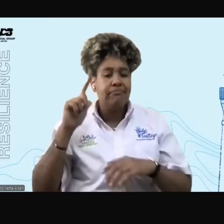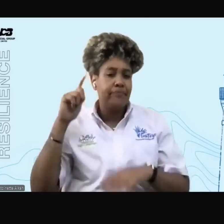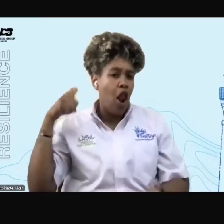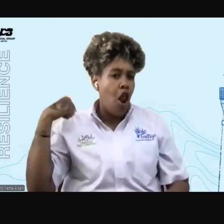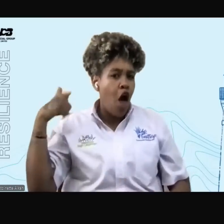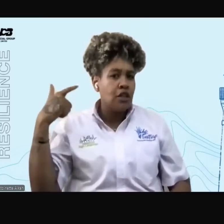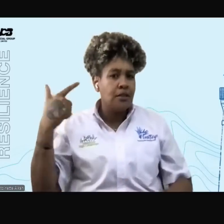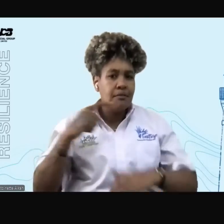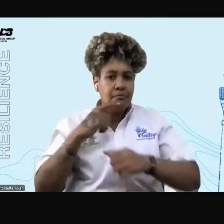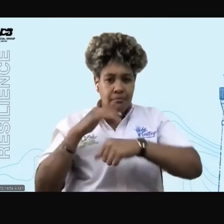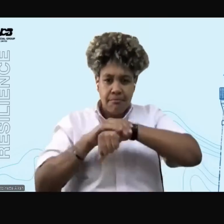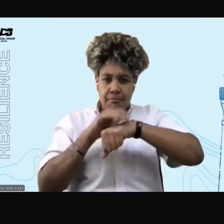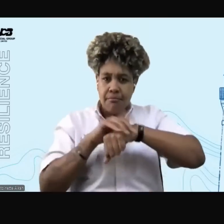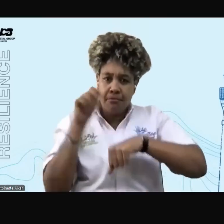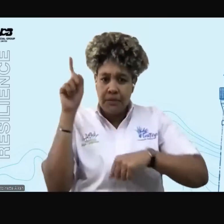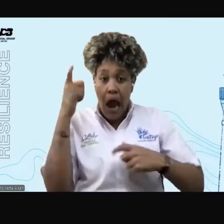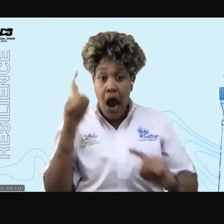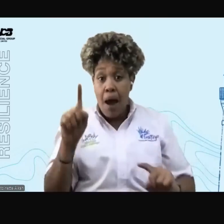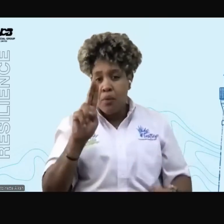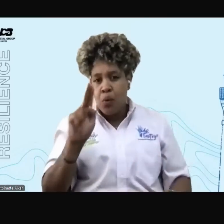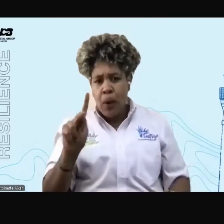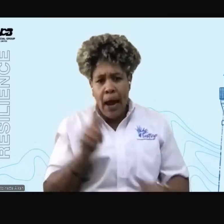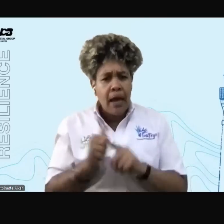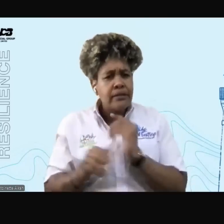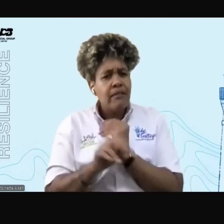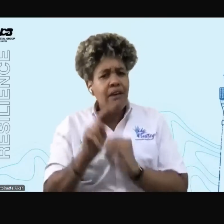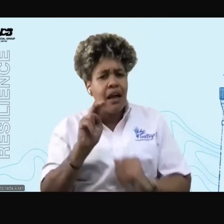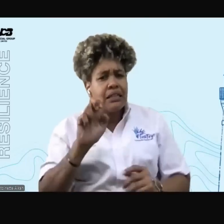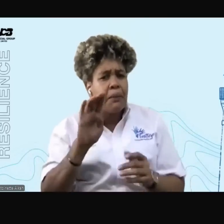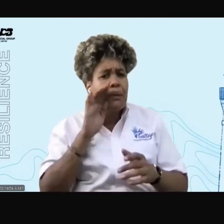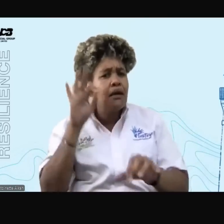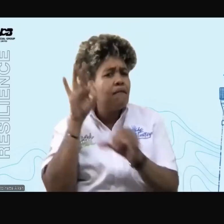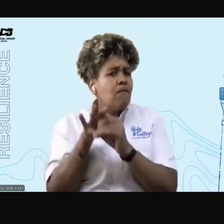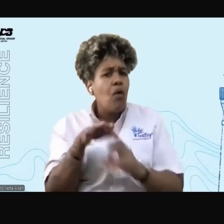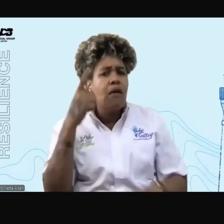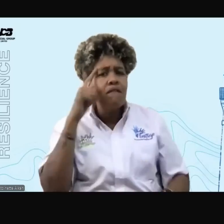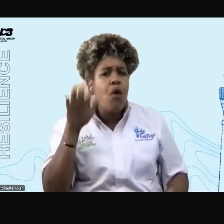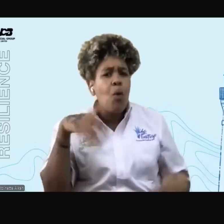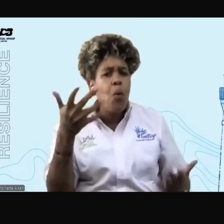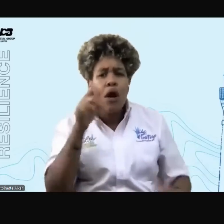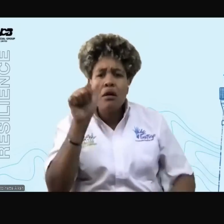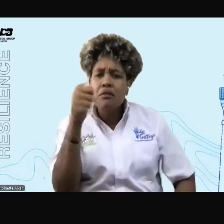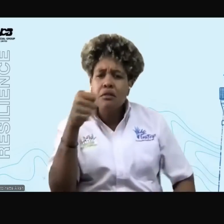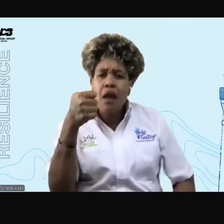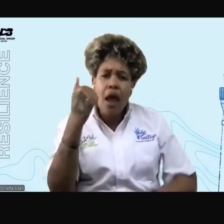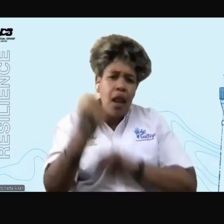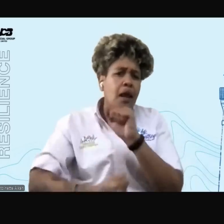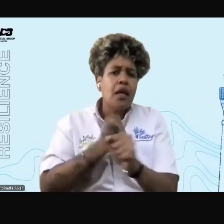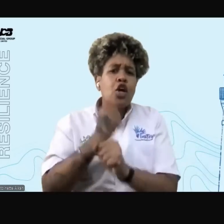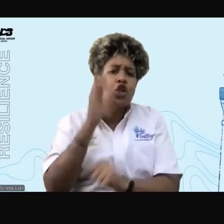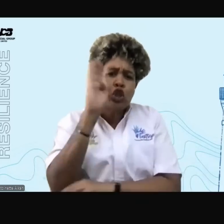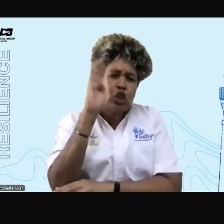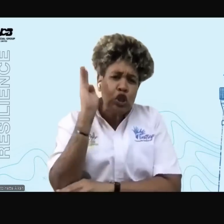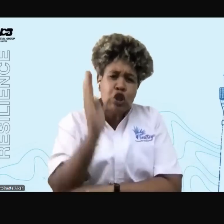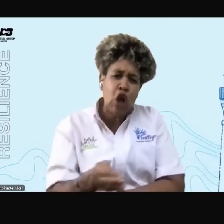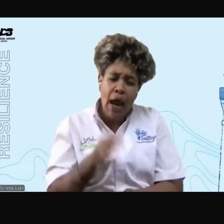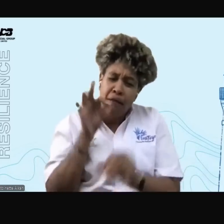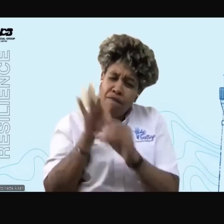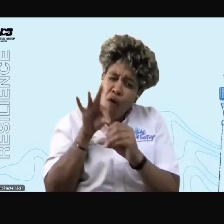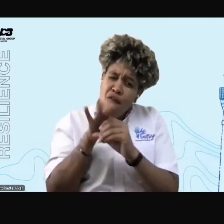NCB was voted for 10 consecutive years.